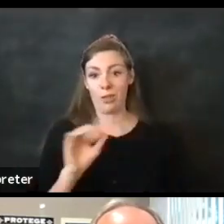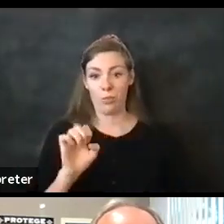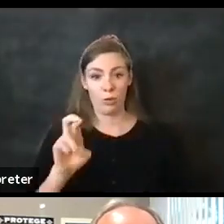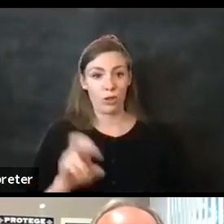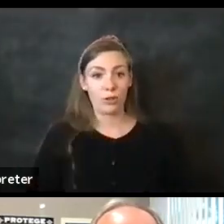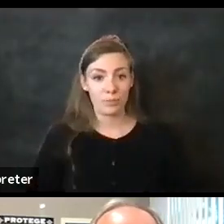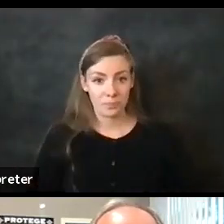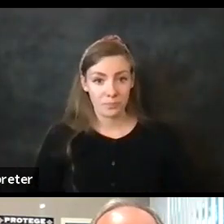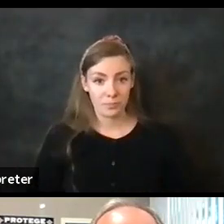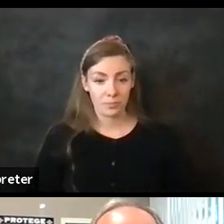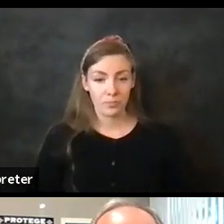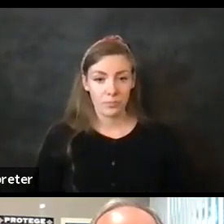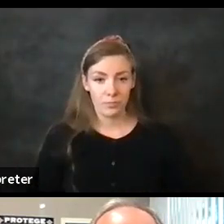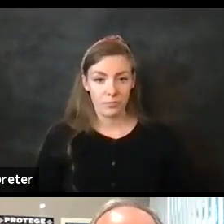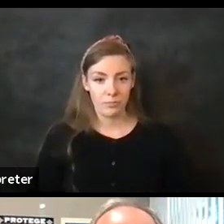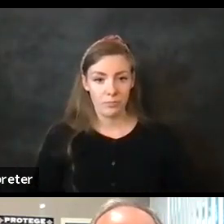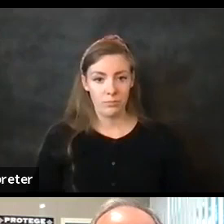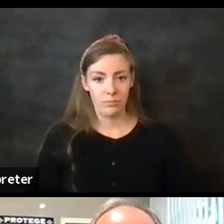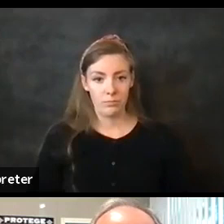so far.